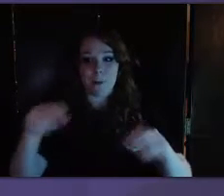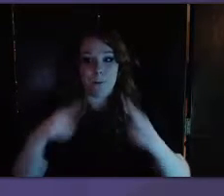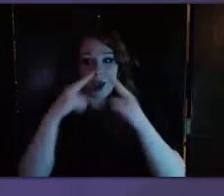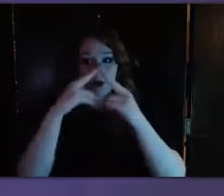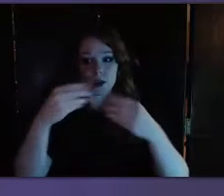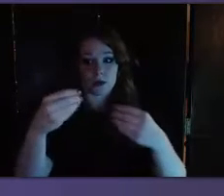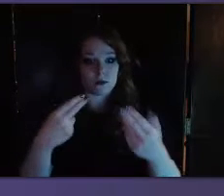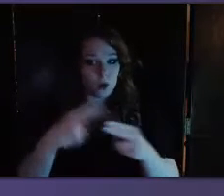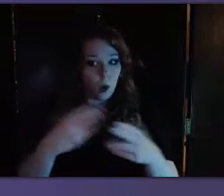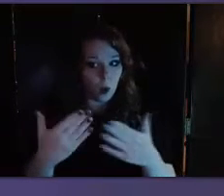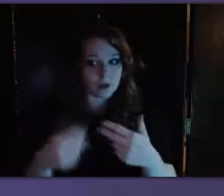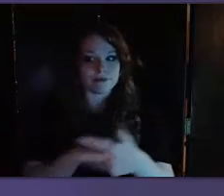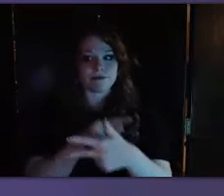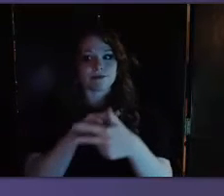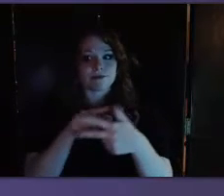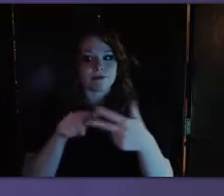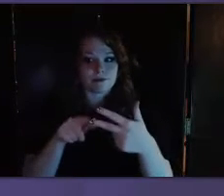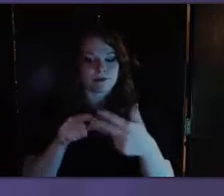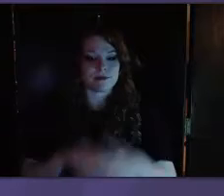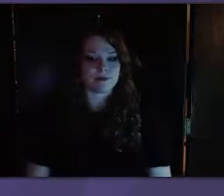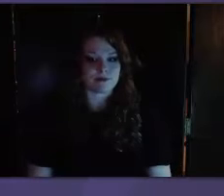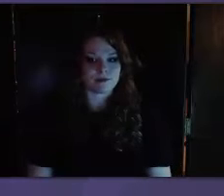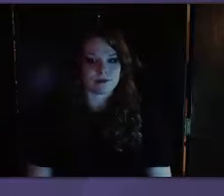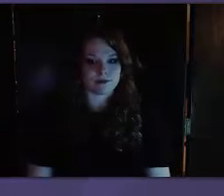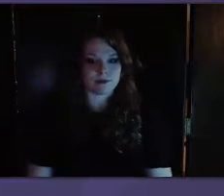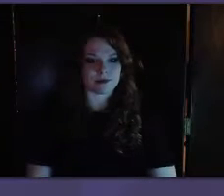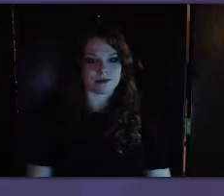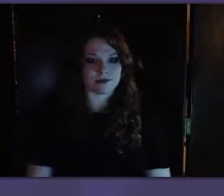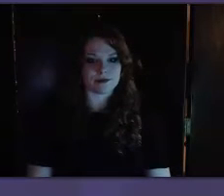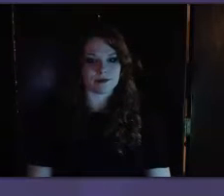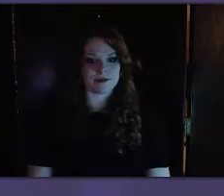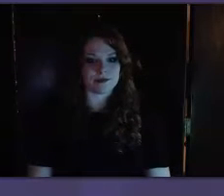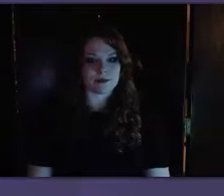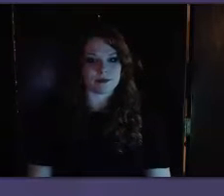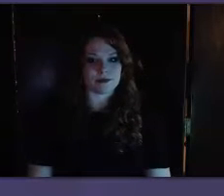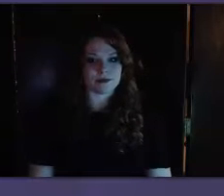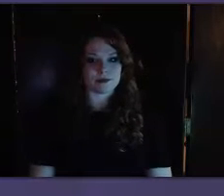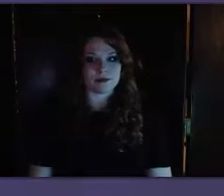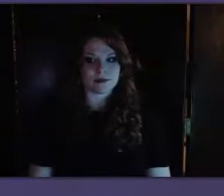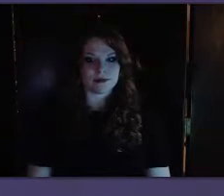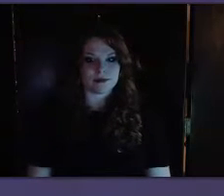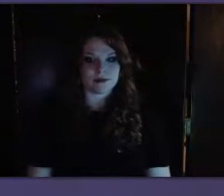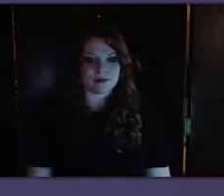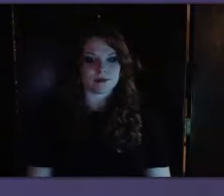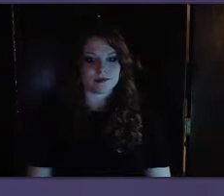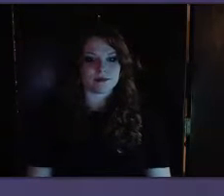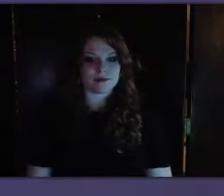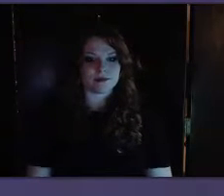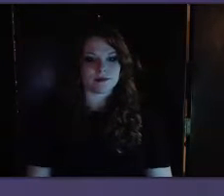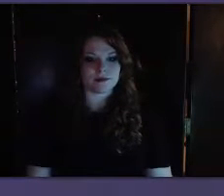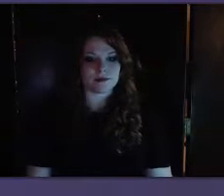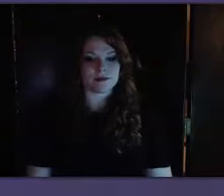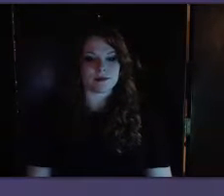was A, a Tyrannosaurus Rex, B, an Allosaurus, or C,